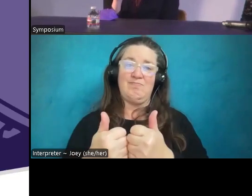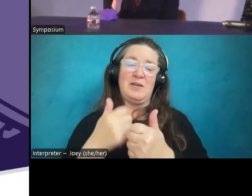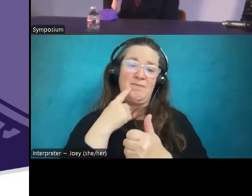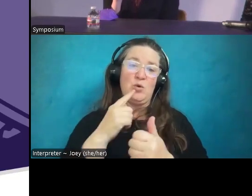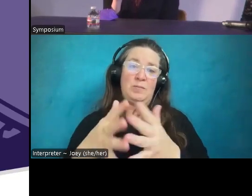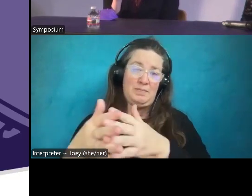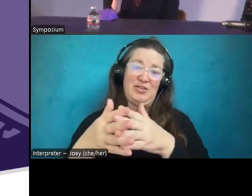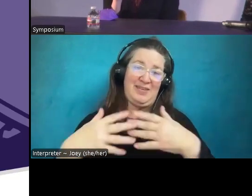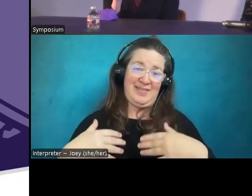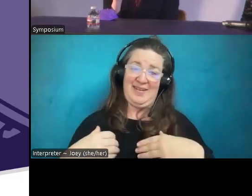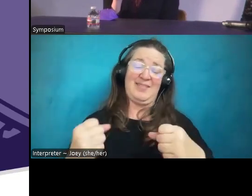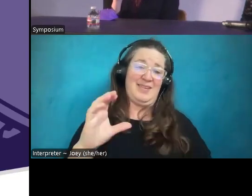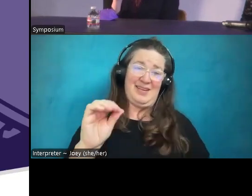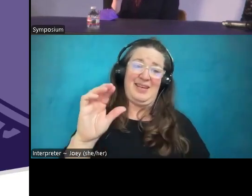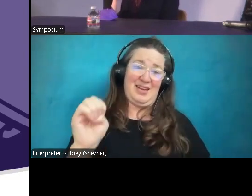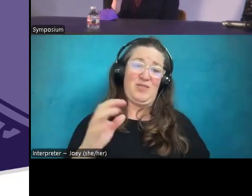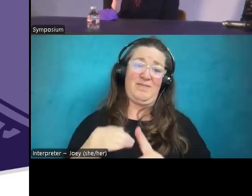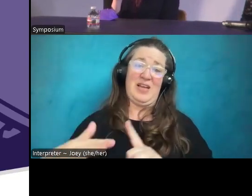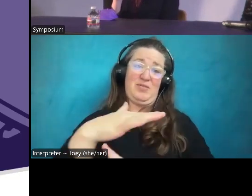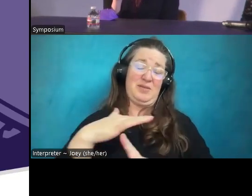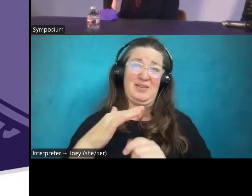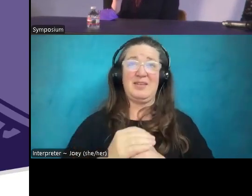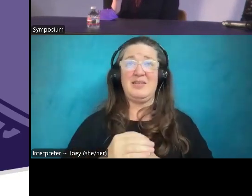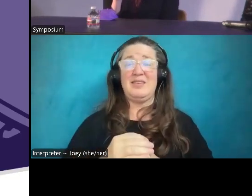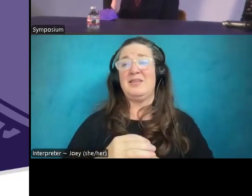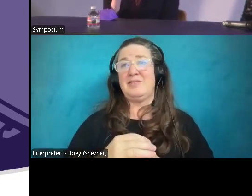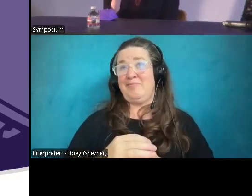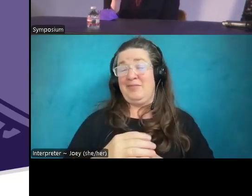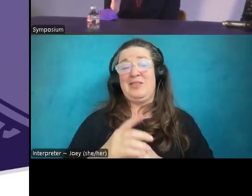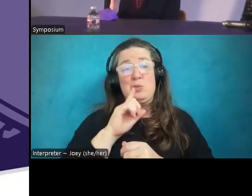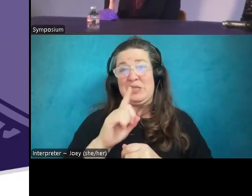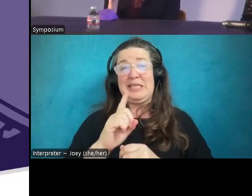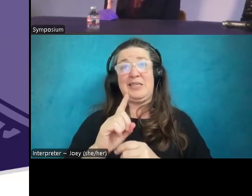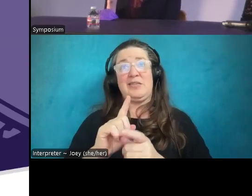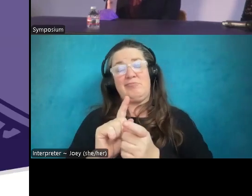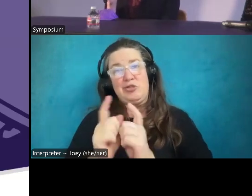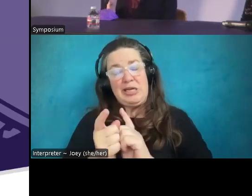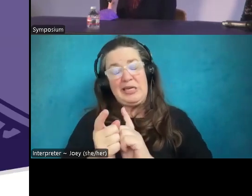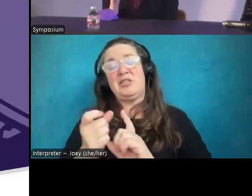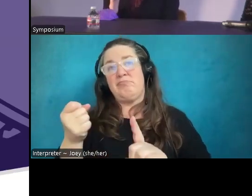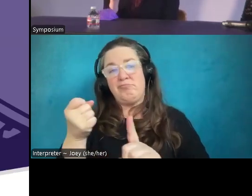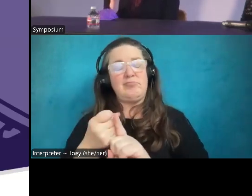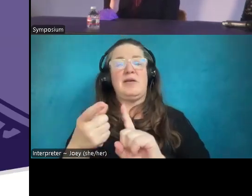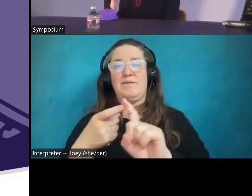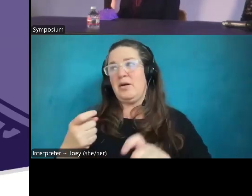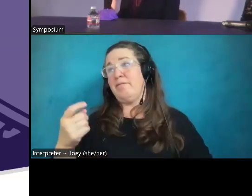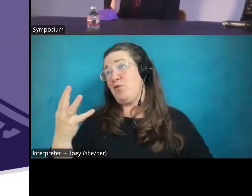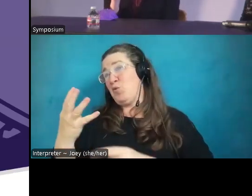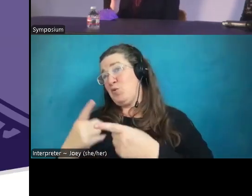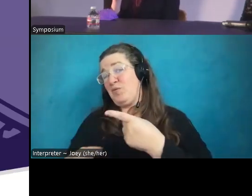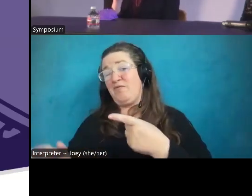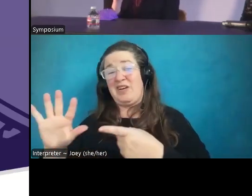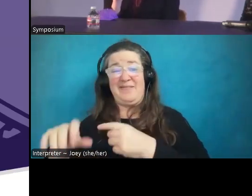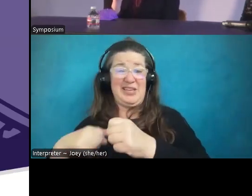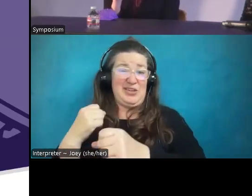especially with these 4 years, almost 5, of the pandemic. To that end, though, we are working on this